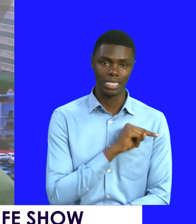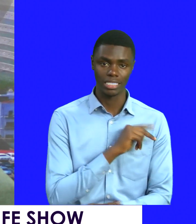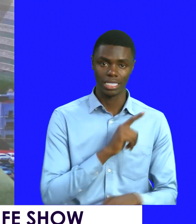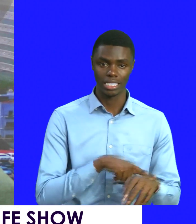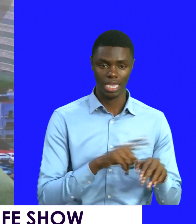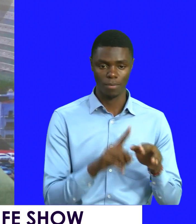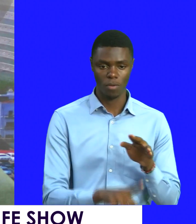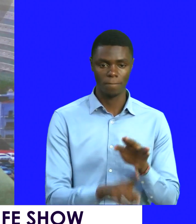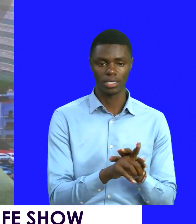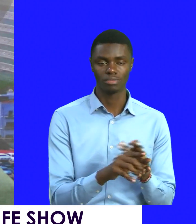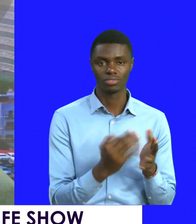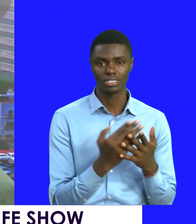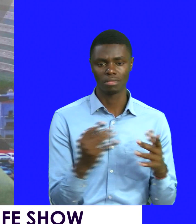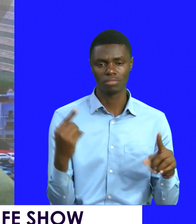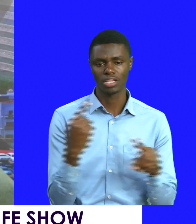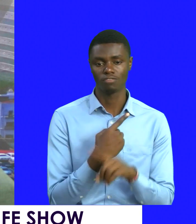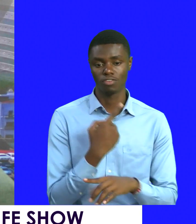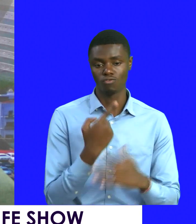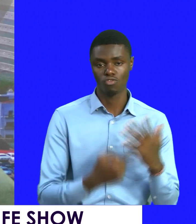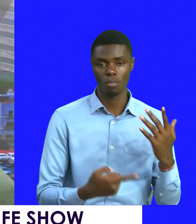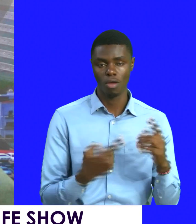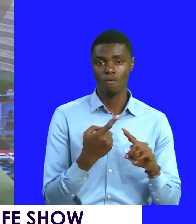out something different from what you are.